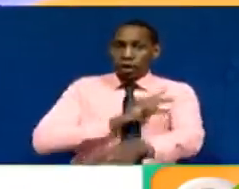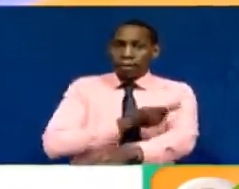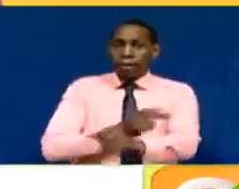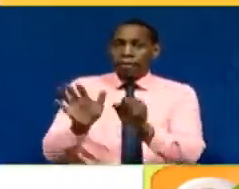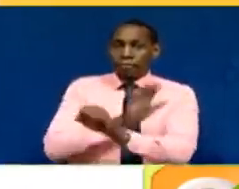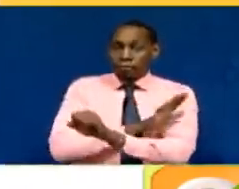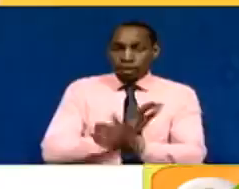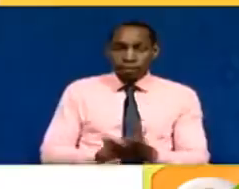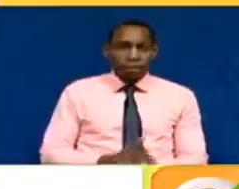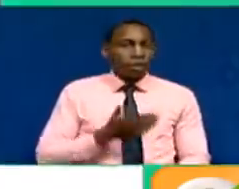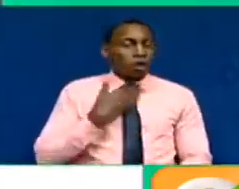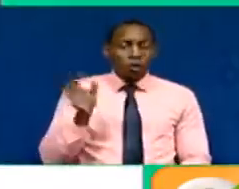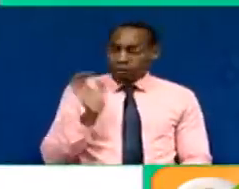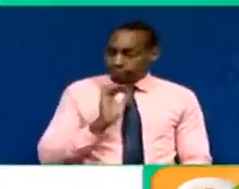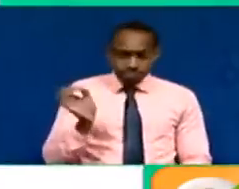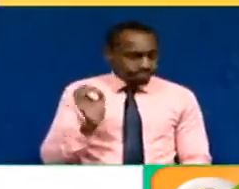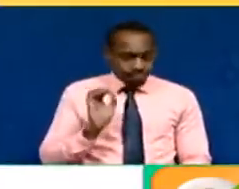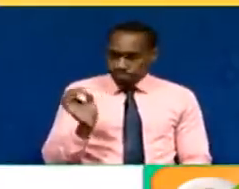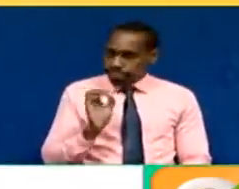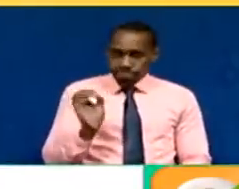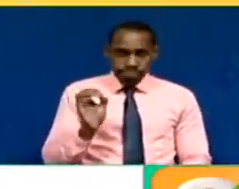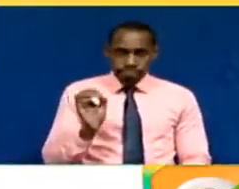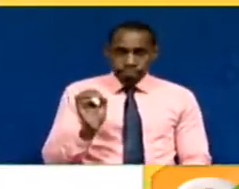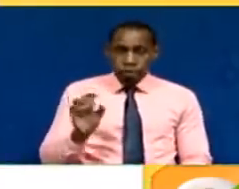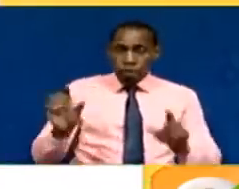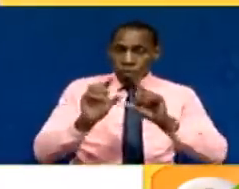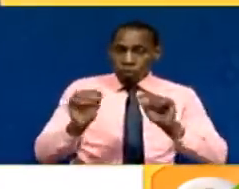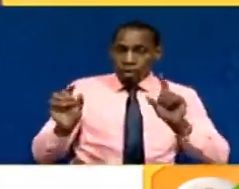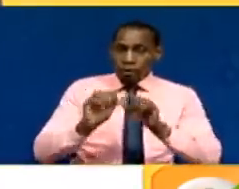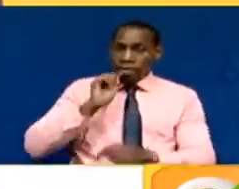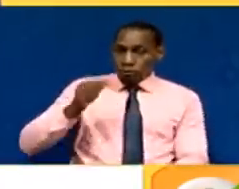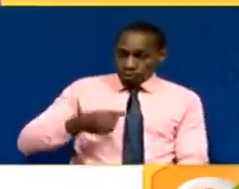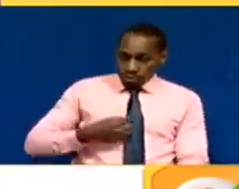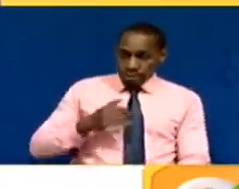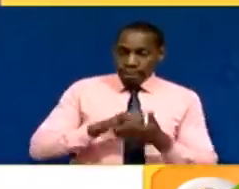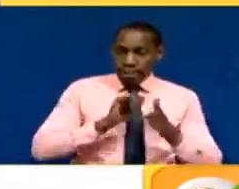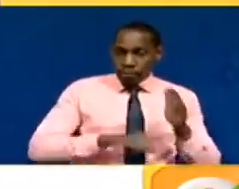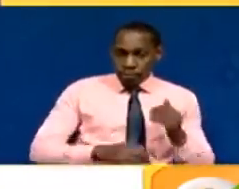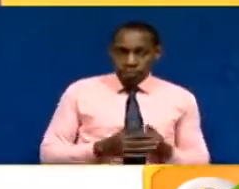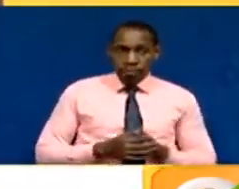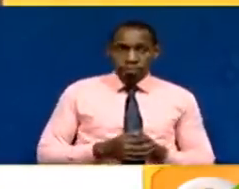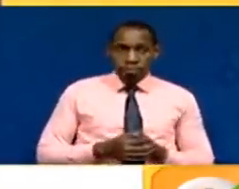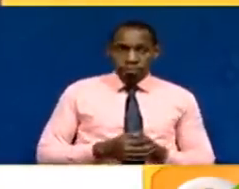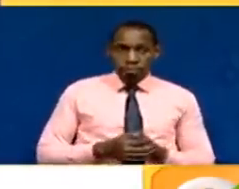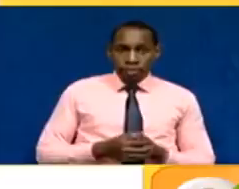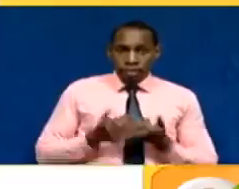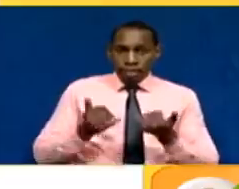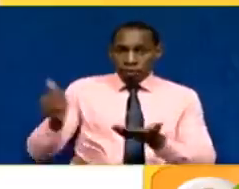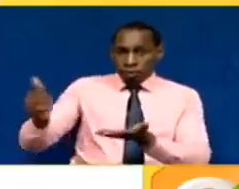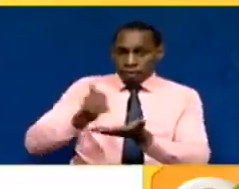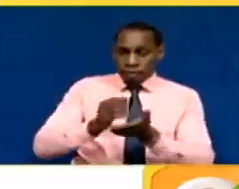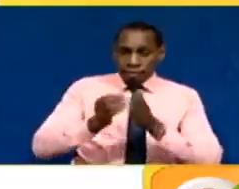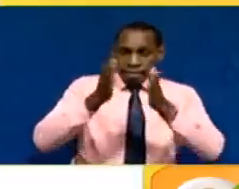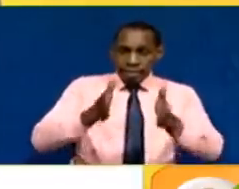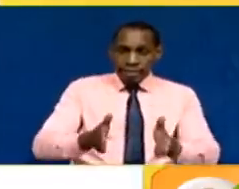all-powerful. Hatutaki kamwe kuambiwa kwamba tumewekewa